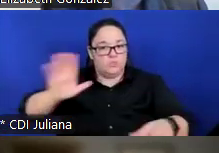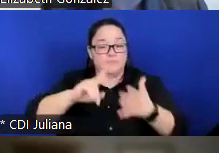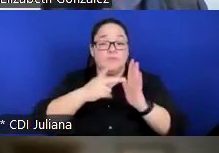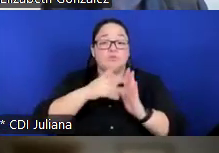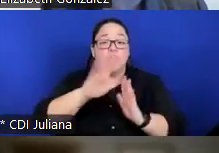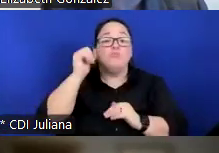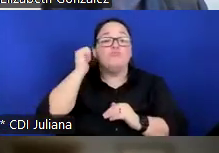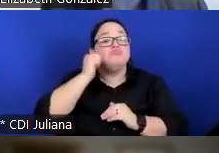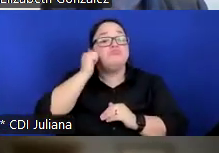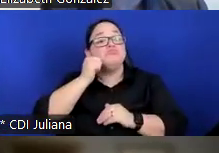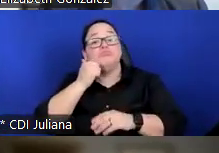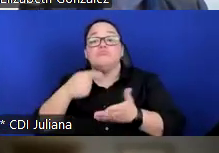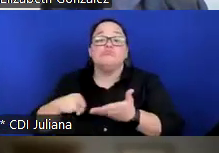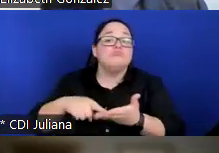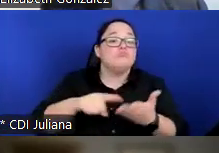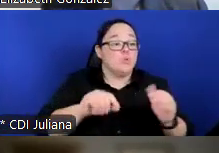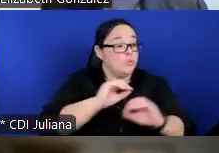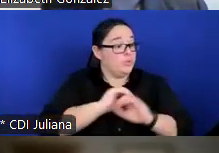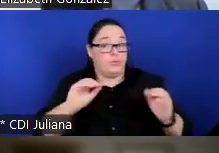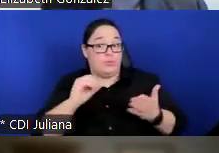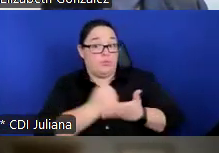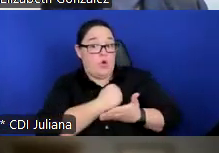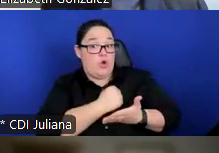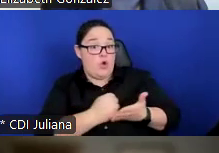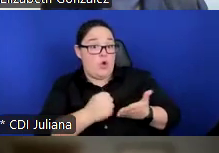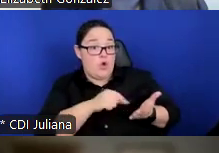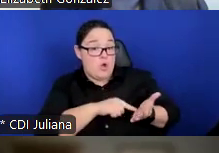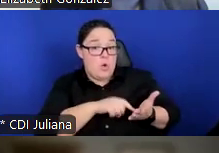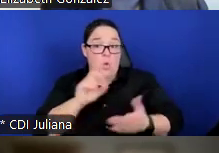or loans, do not file a bankruptcy.